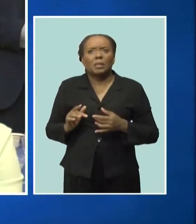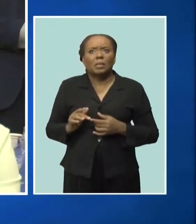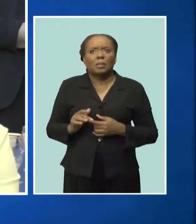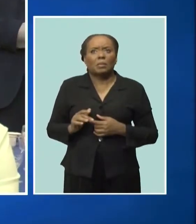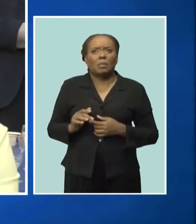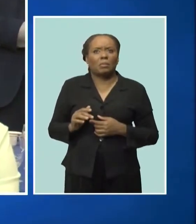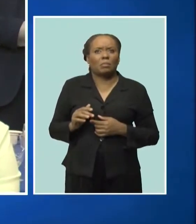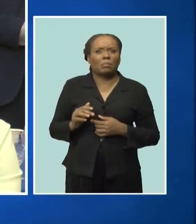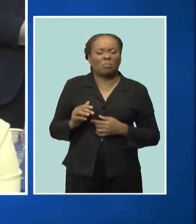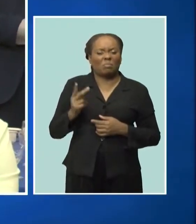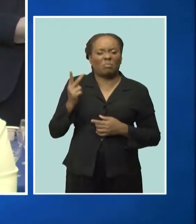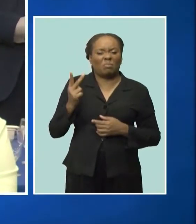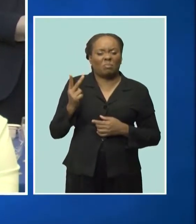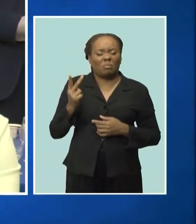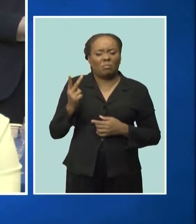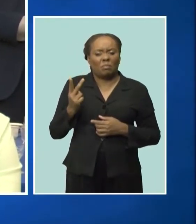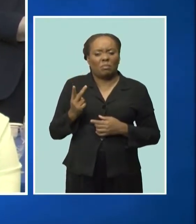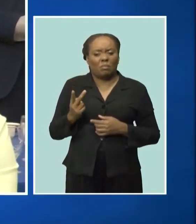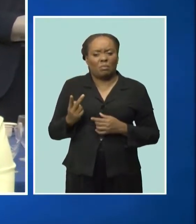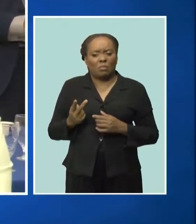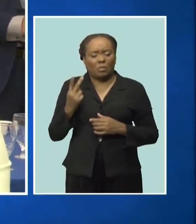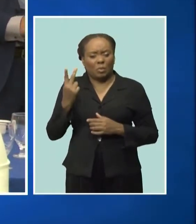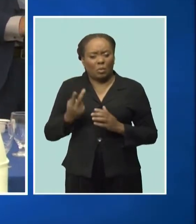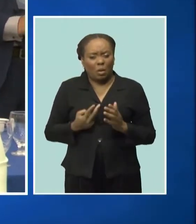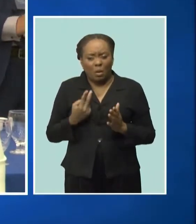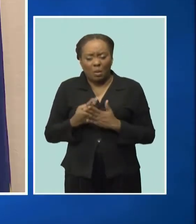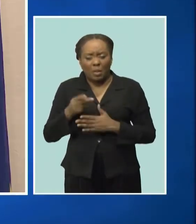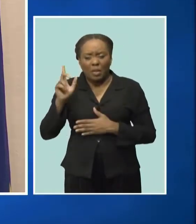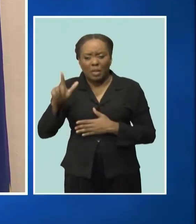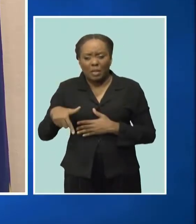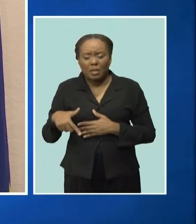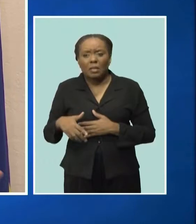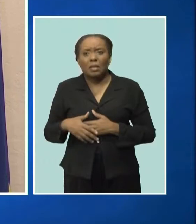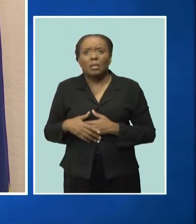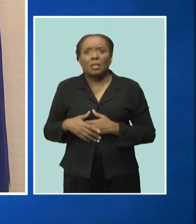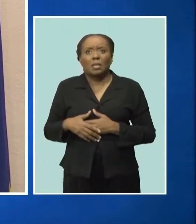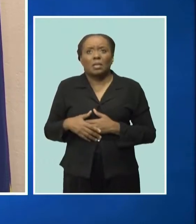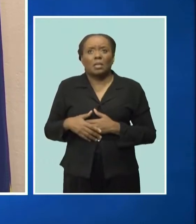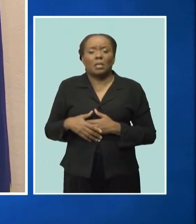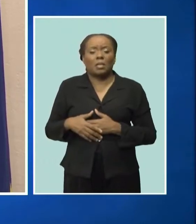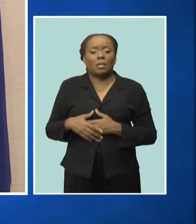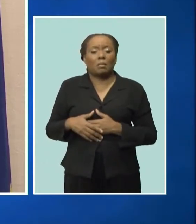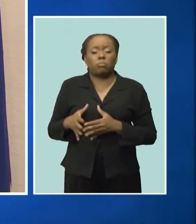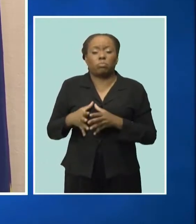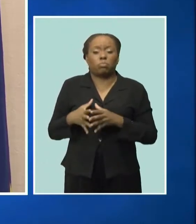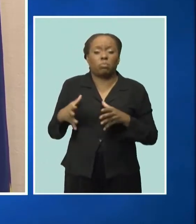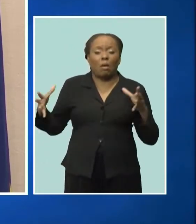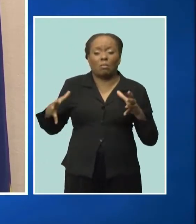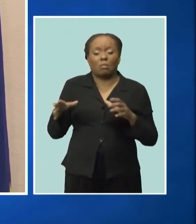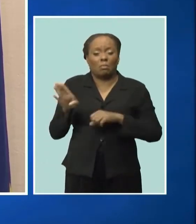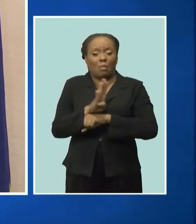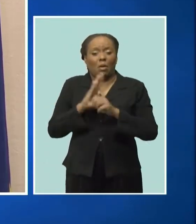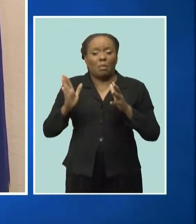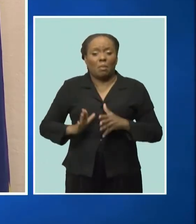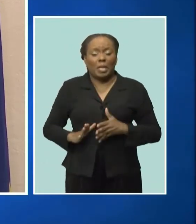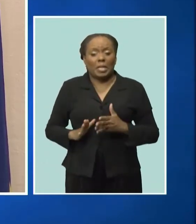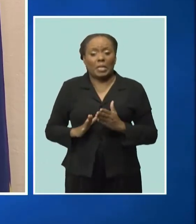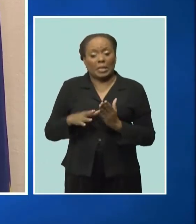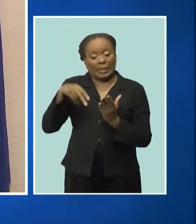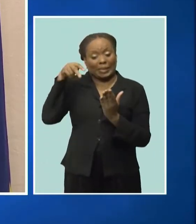than half of Barbados is a revenue message. So it sounds good in theory, the framework is there,